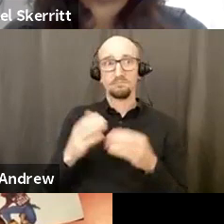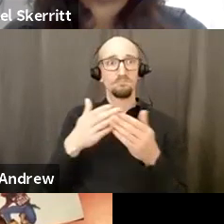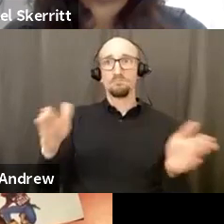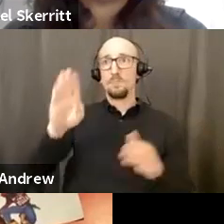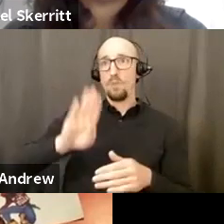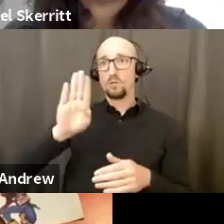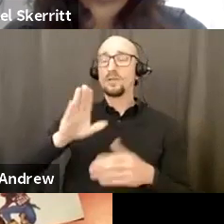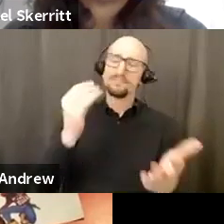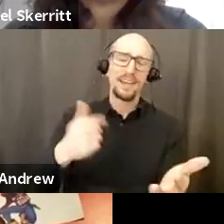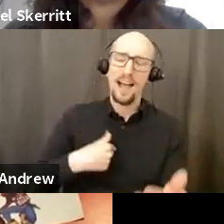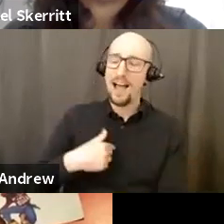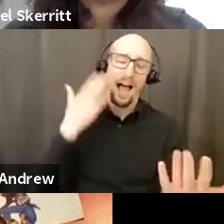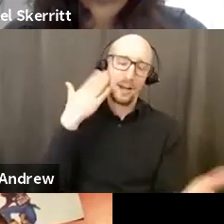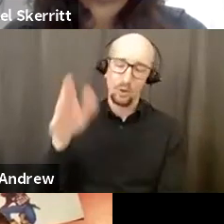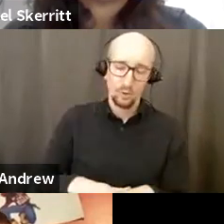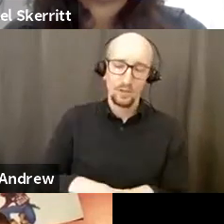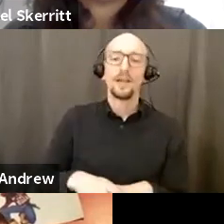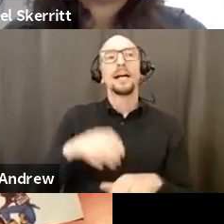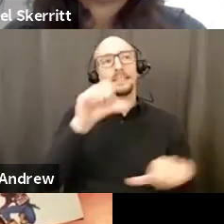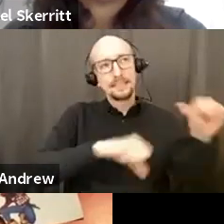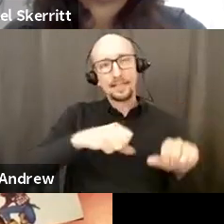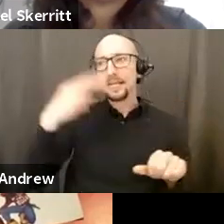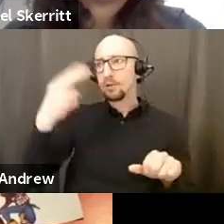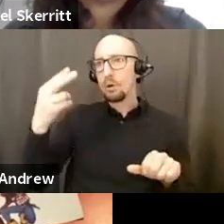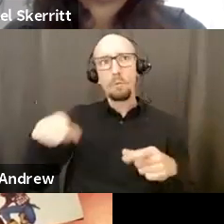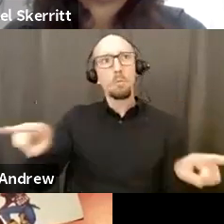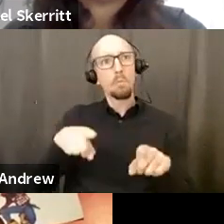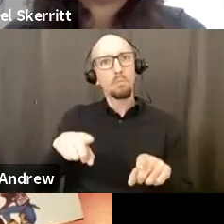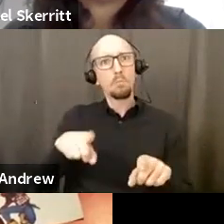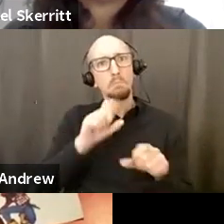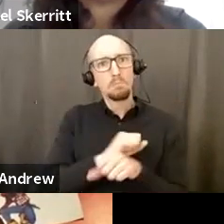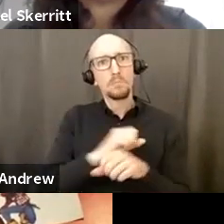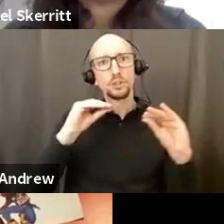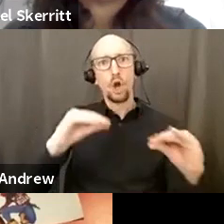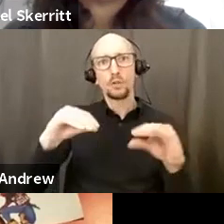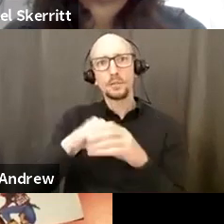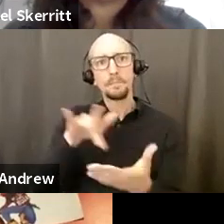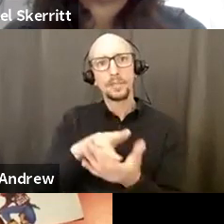know. I personally think science and history are things that are being taught in middle schools. And